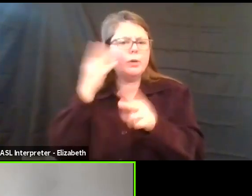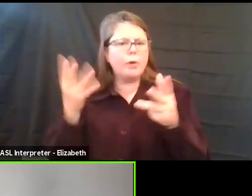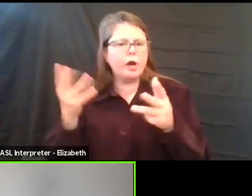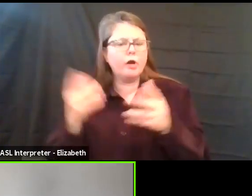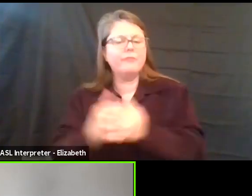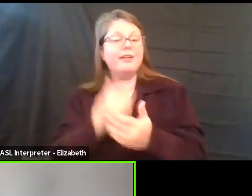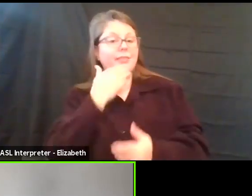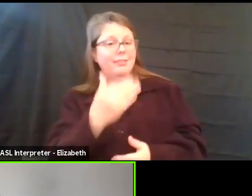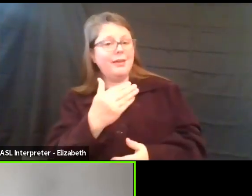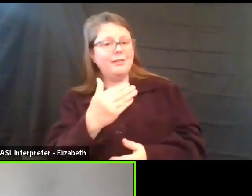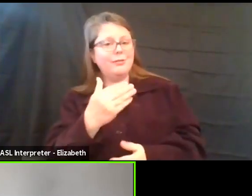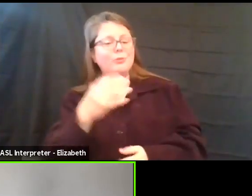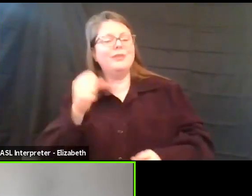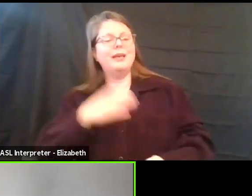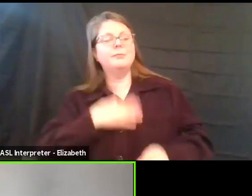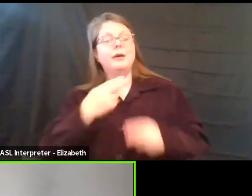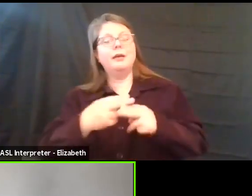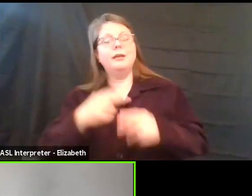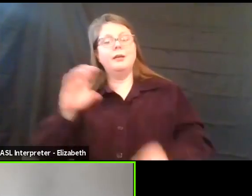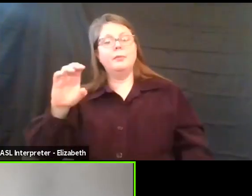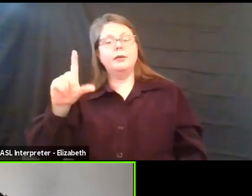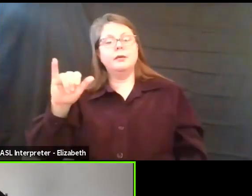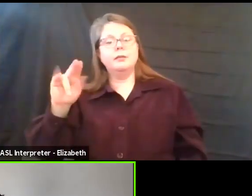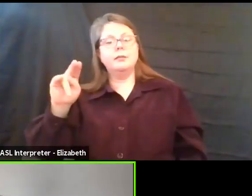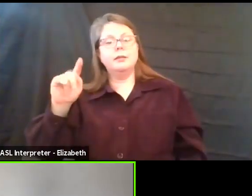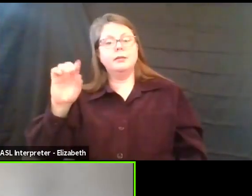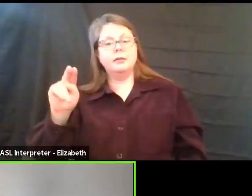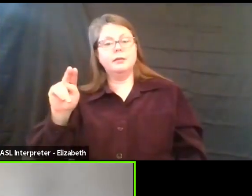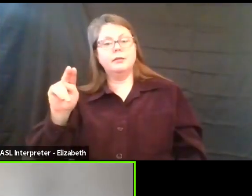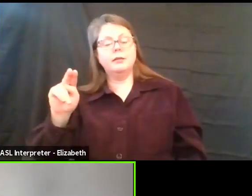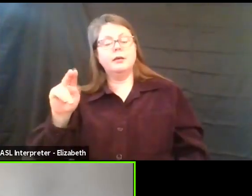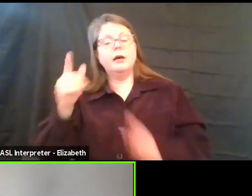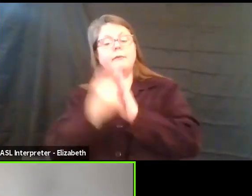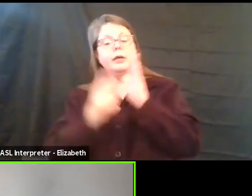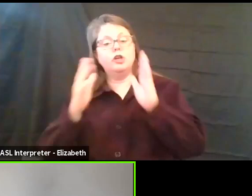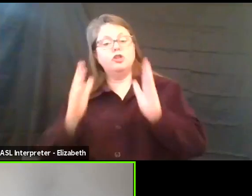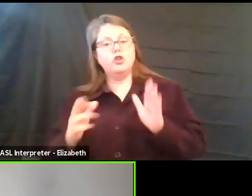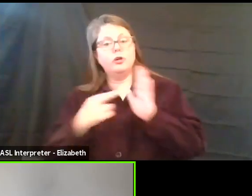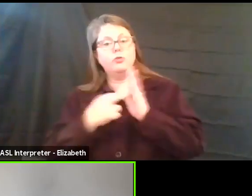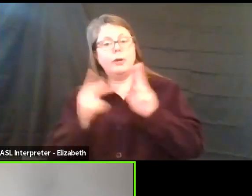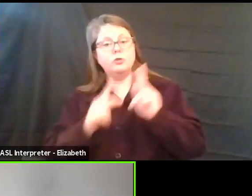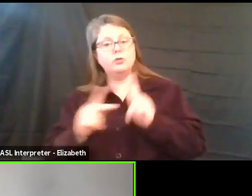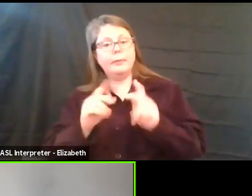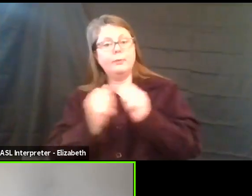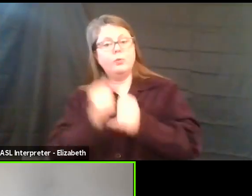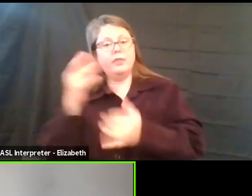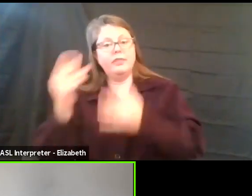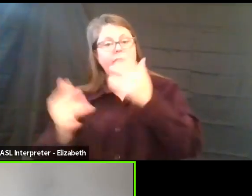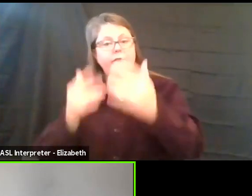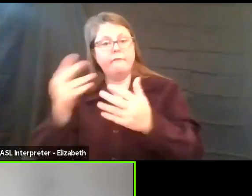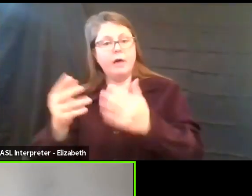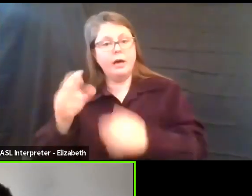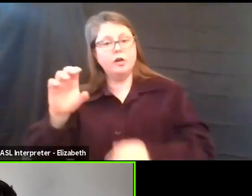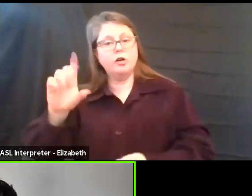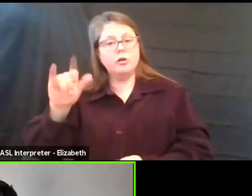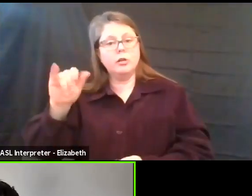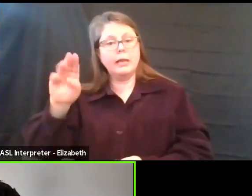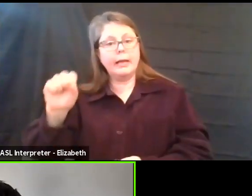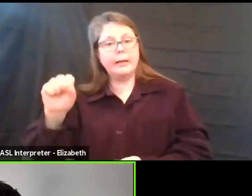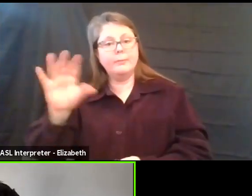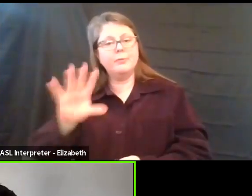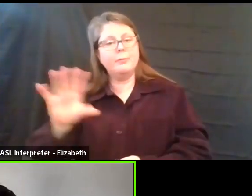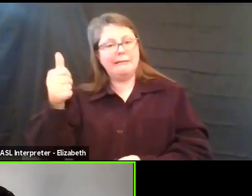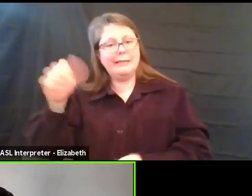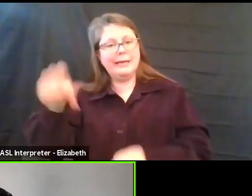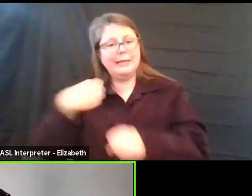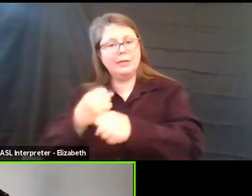my name is Clinton Tapper. I've been an attorney representing people in fire claims for about 10 years now. And because I am an